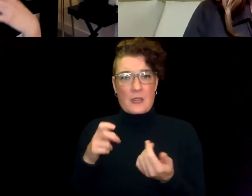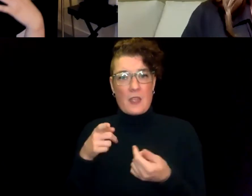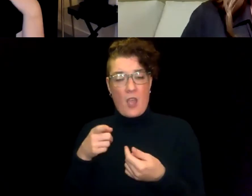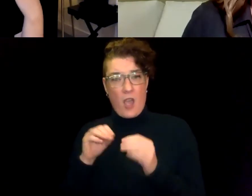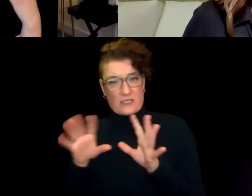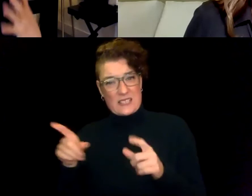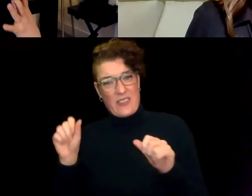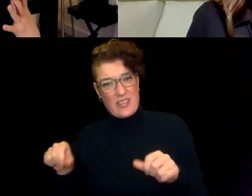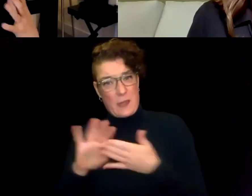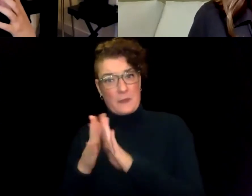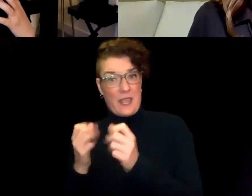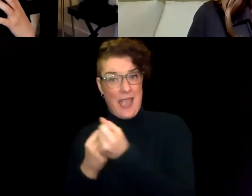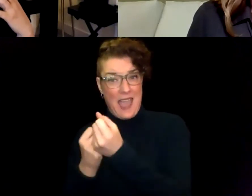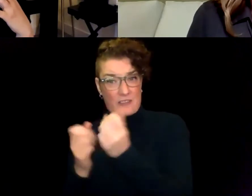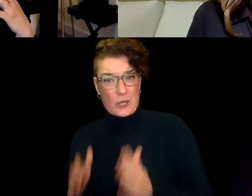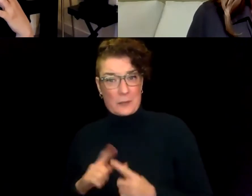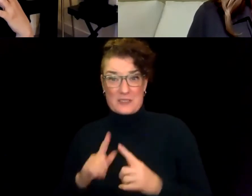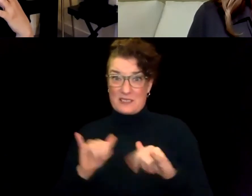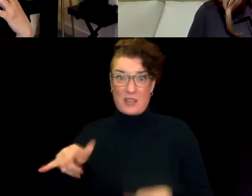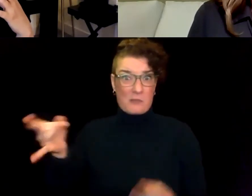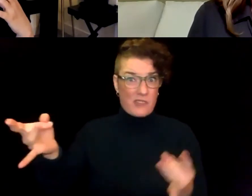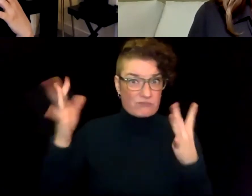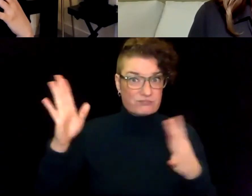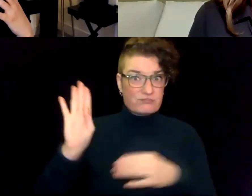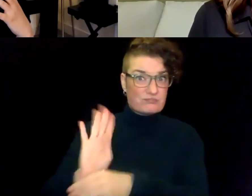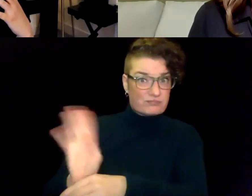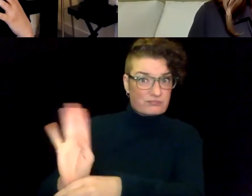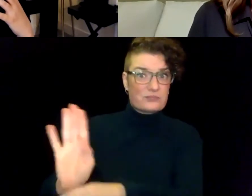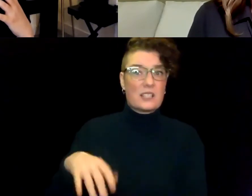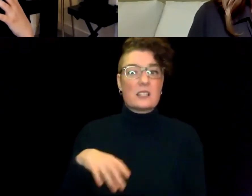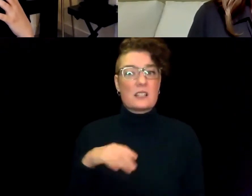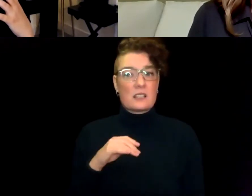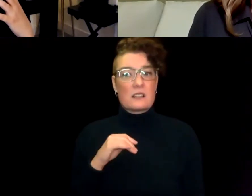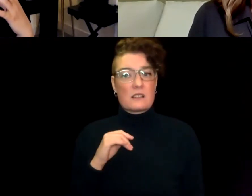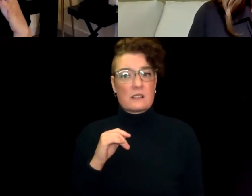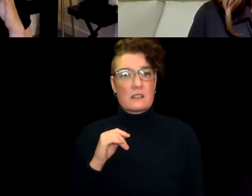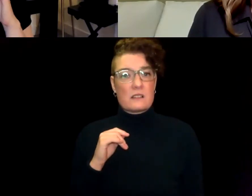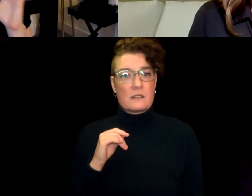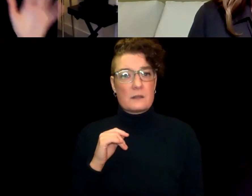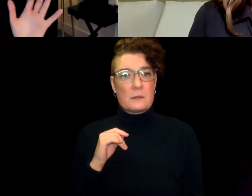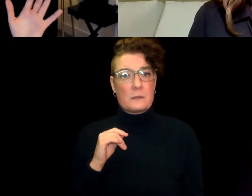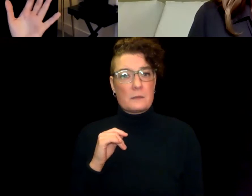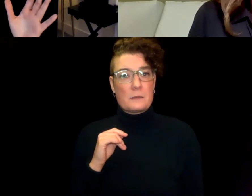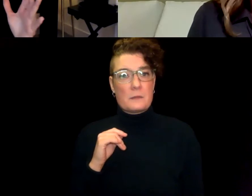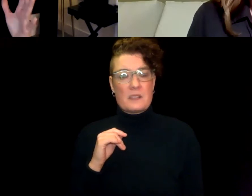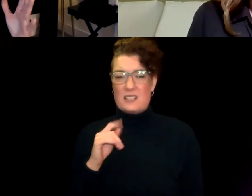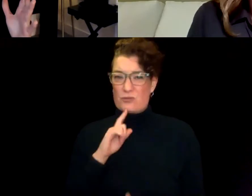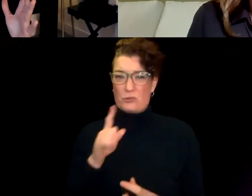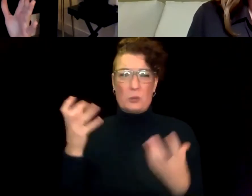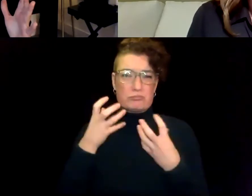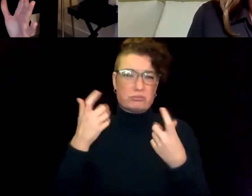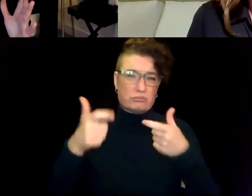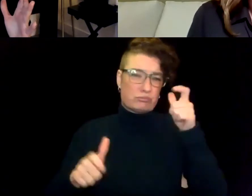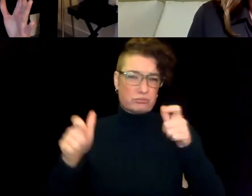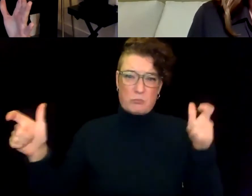but they're like extremely busy, right? And it's a big morass to try to fix. And